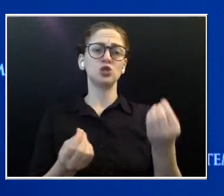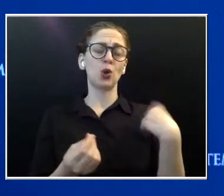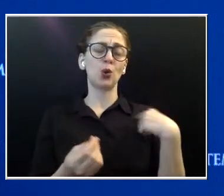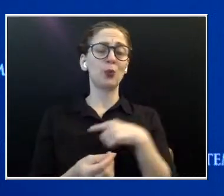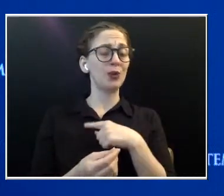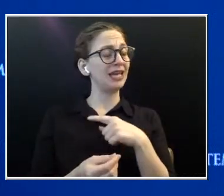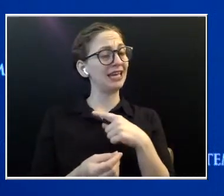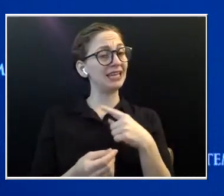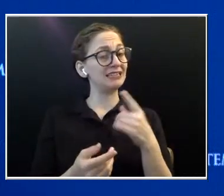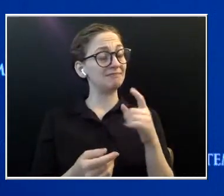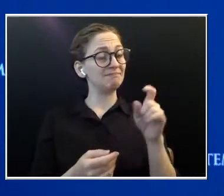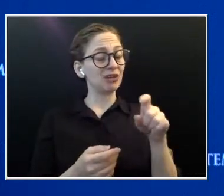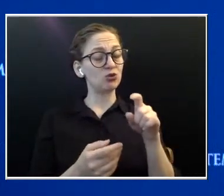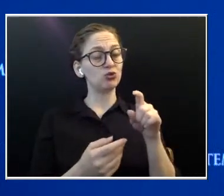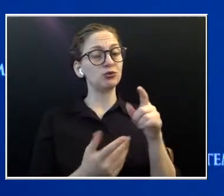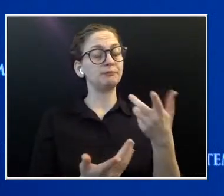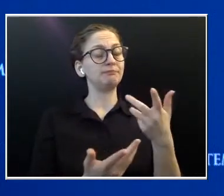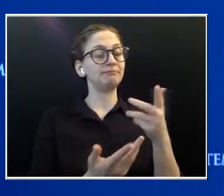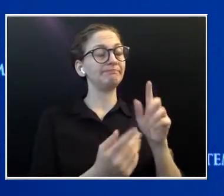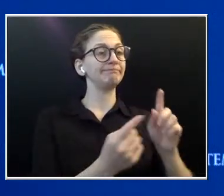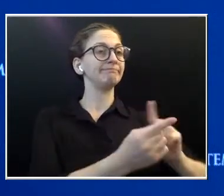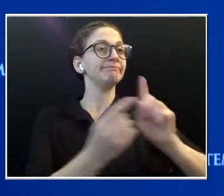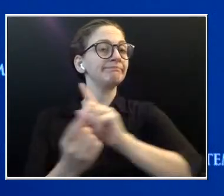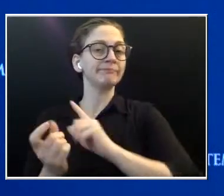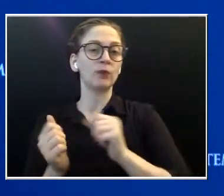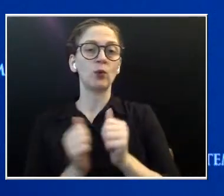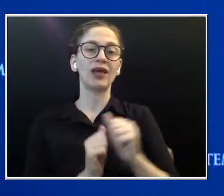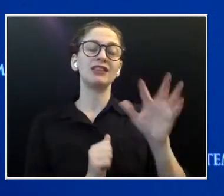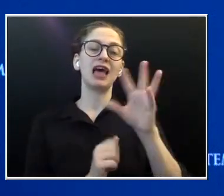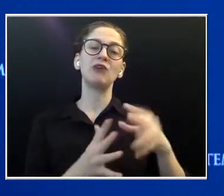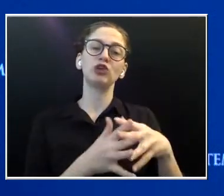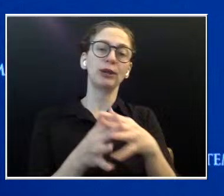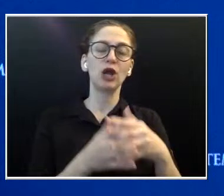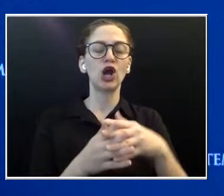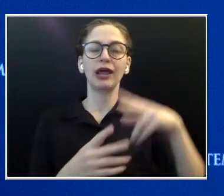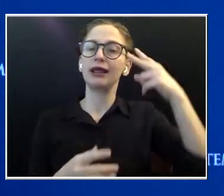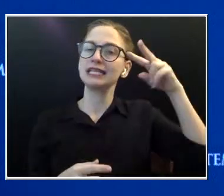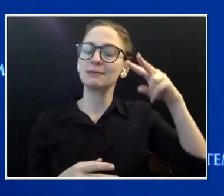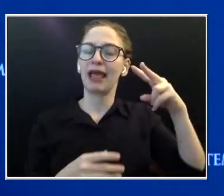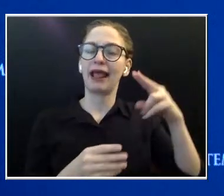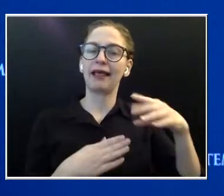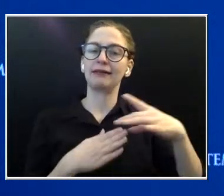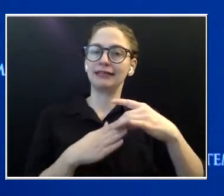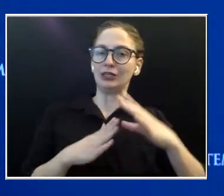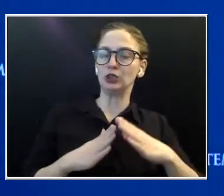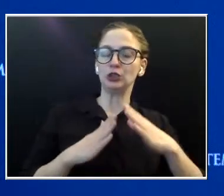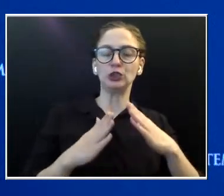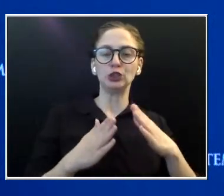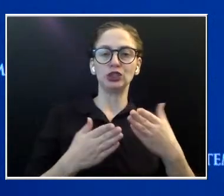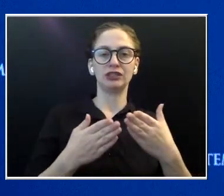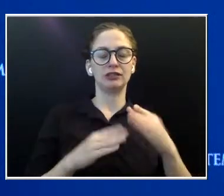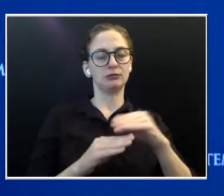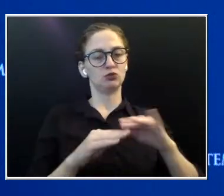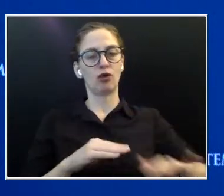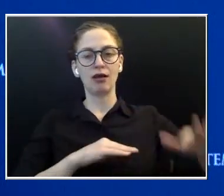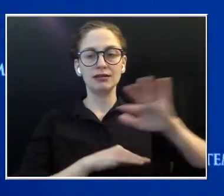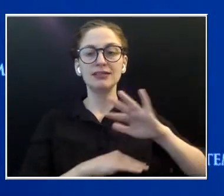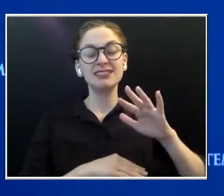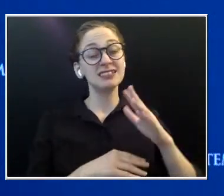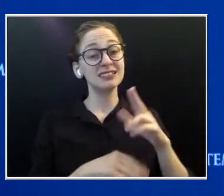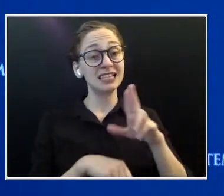our metropolitan area, across our state, and throughout our region, because we will be one of only a few centers, particularly in